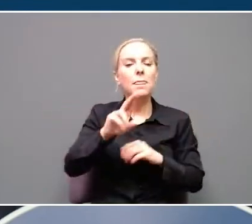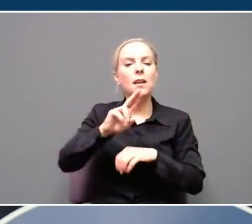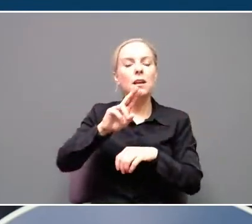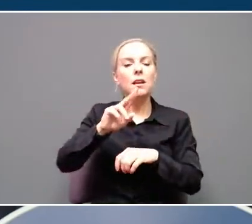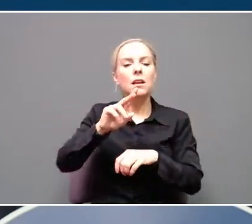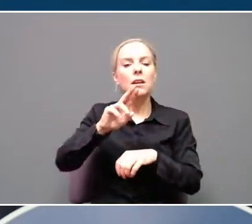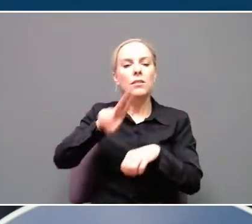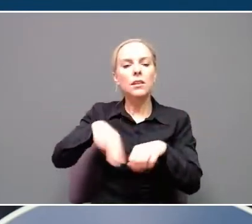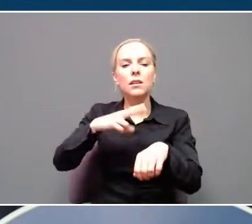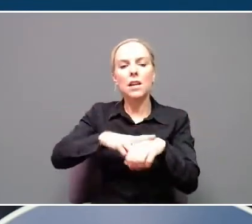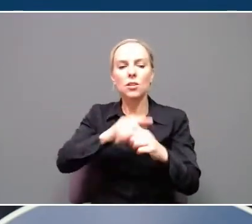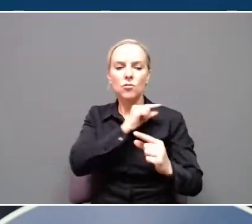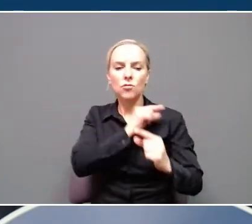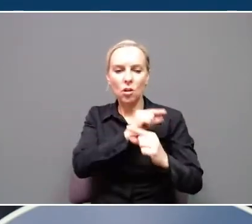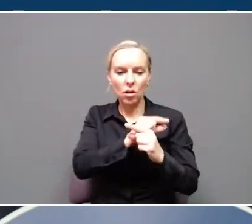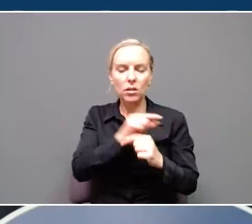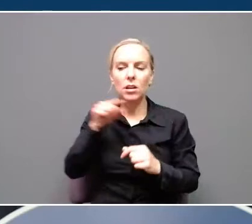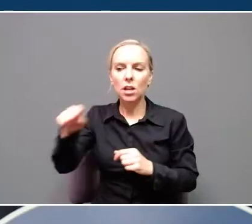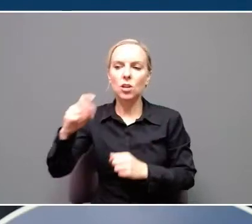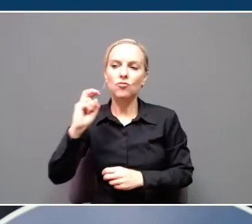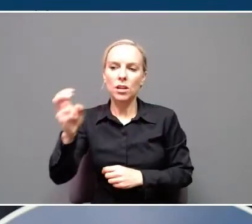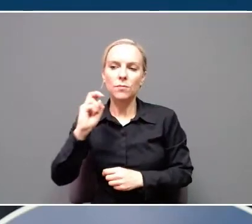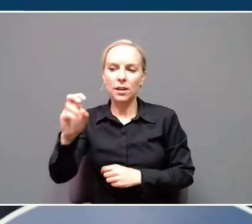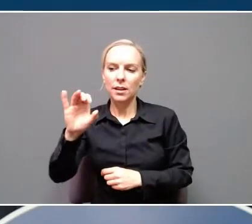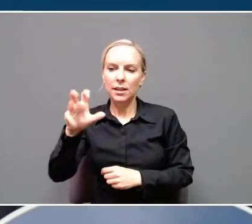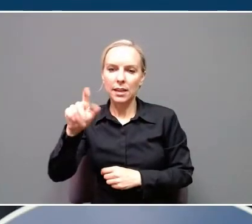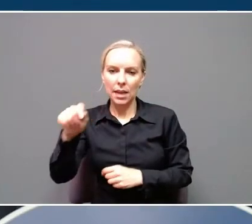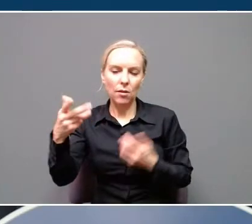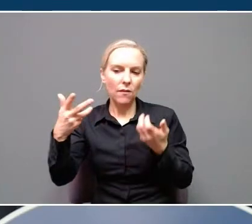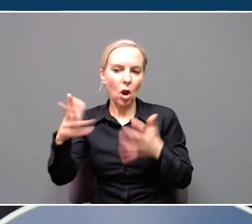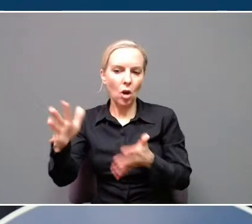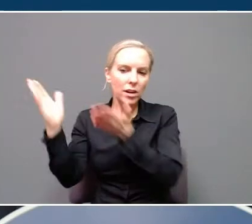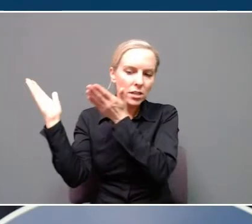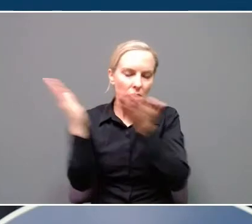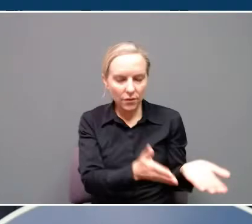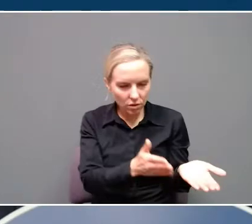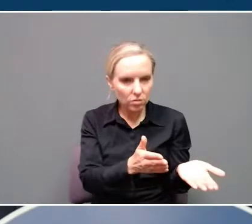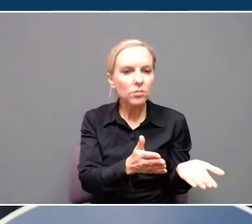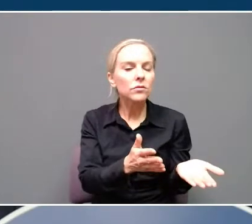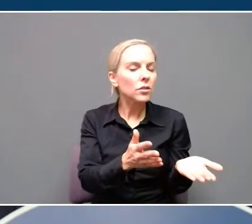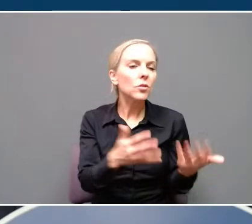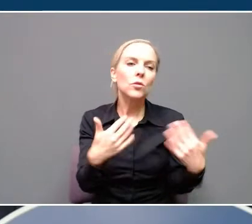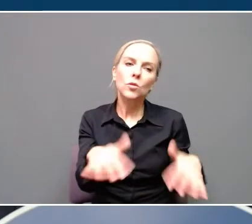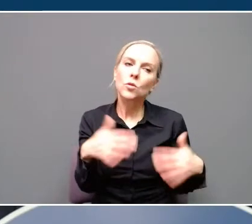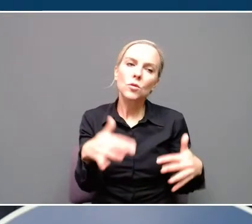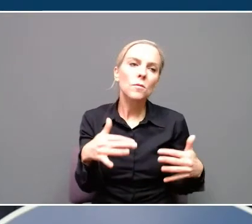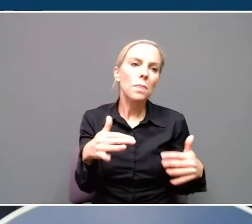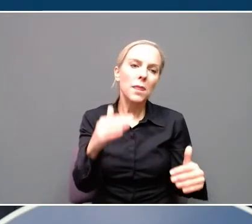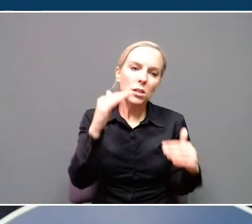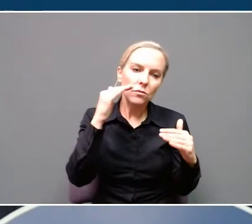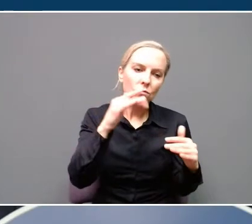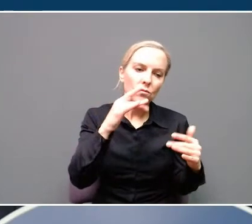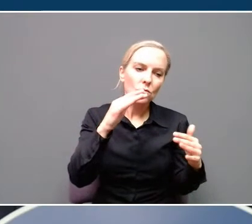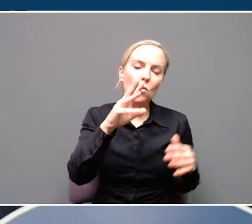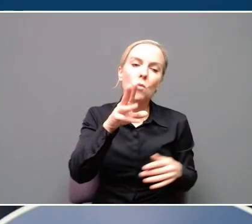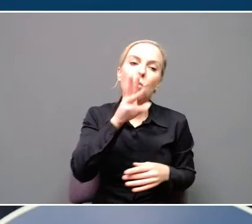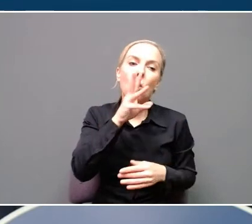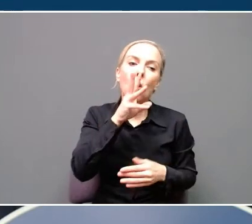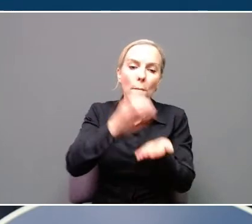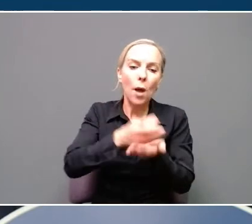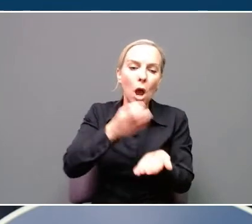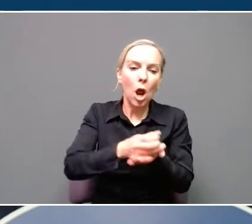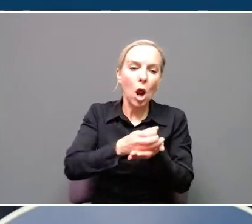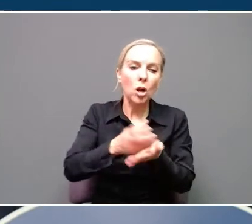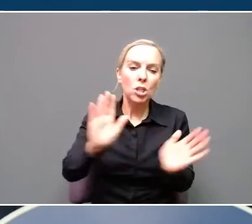and the Transportation Cabinet have already delivered significant amounts of bottled water. And in fact, we had a bunch left over